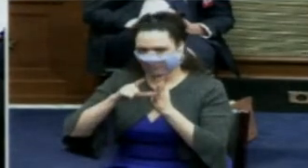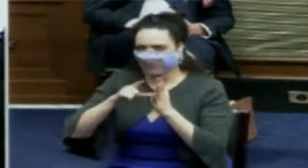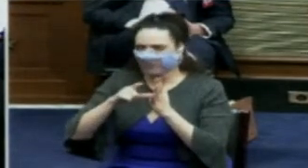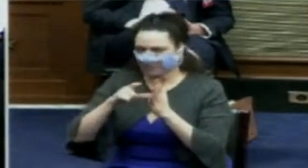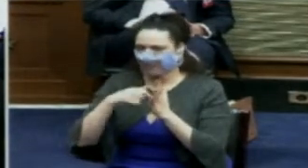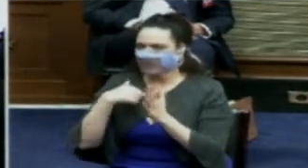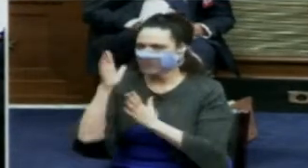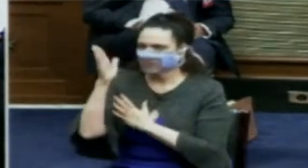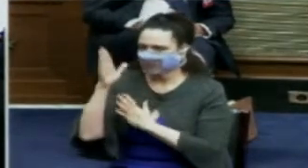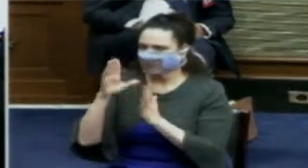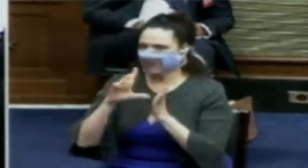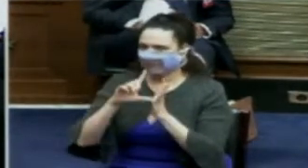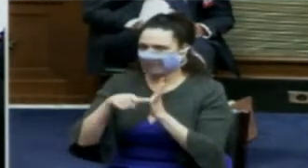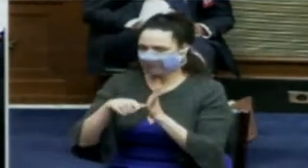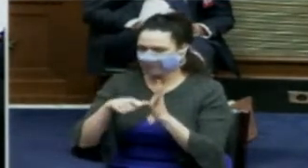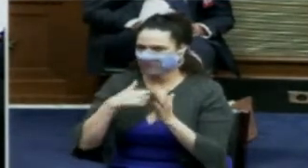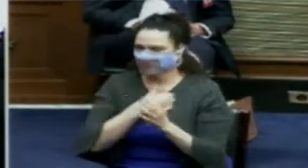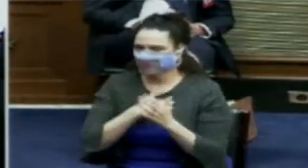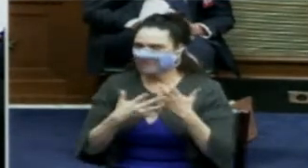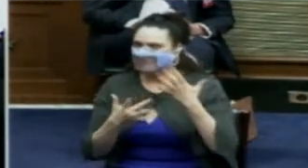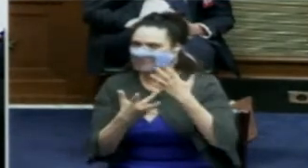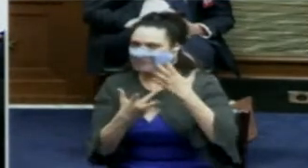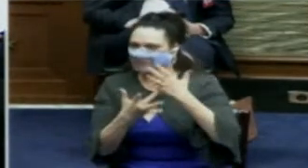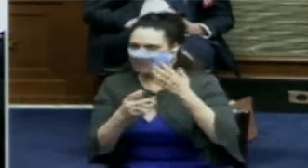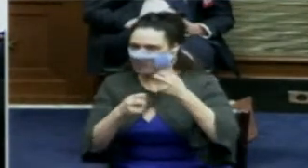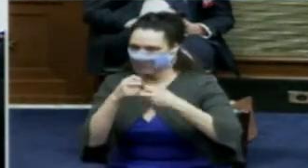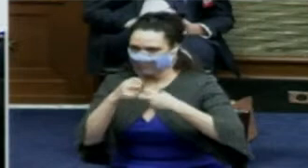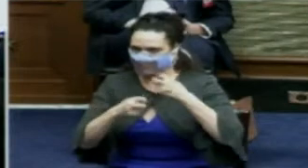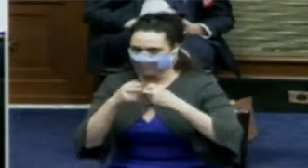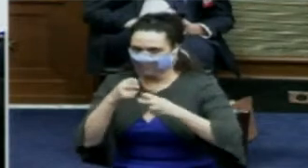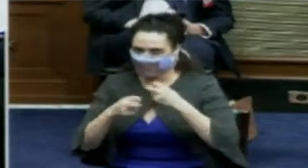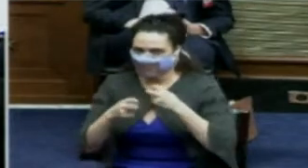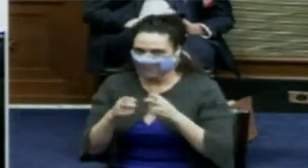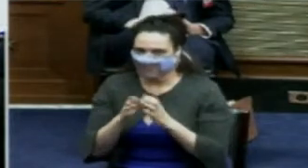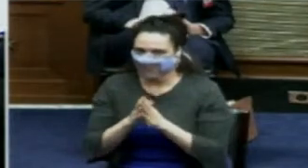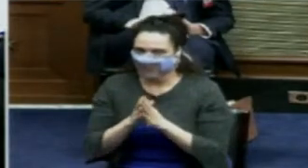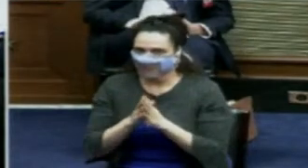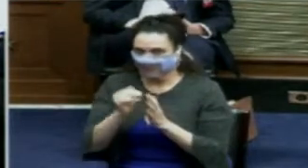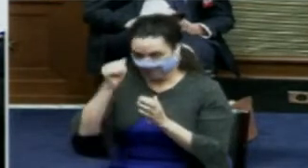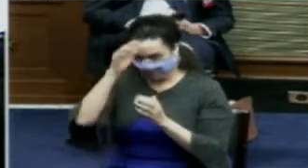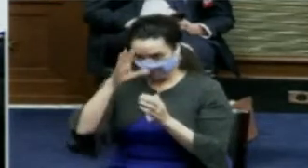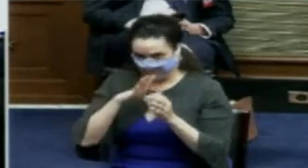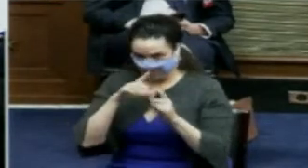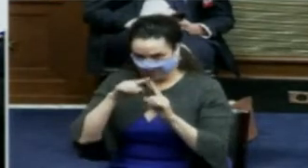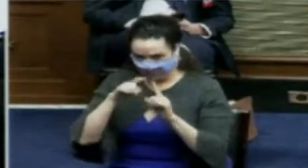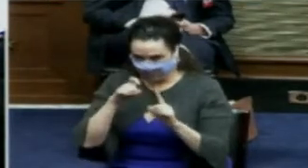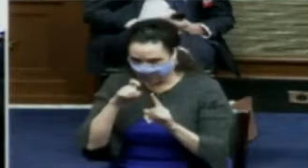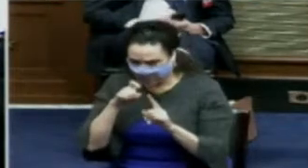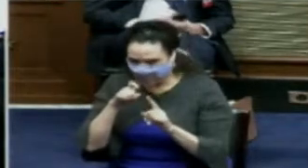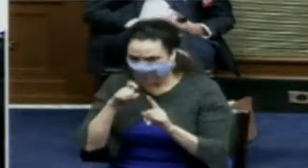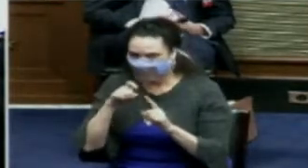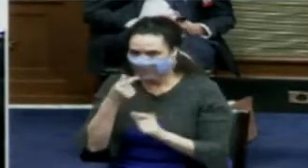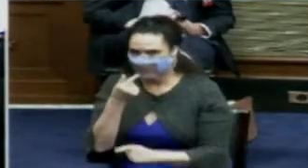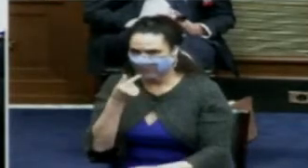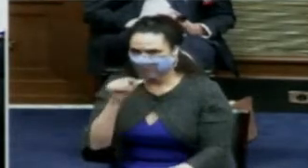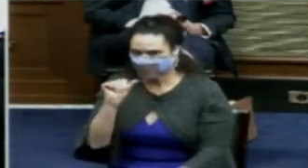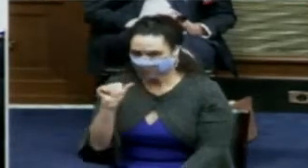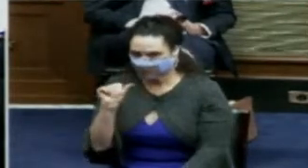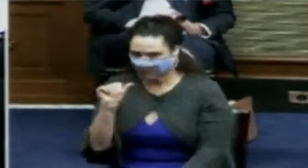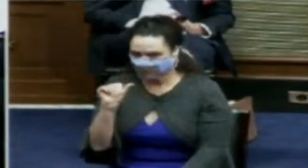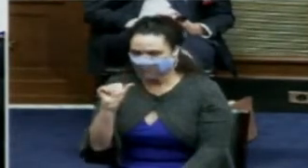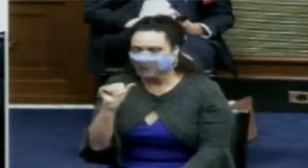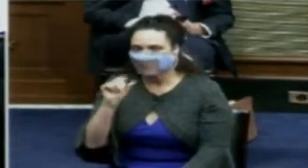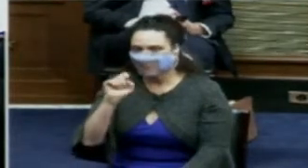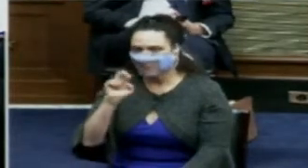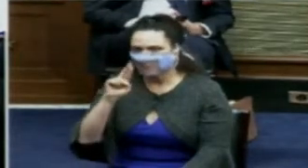we will come back to you. There's a Tells me I'm- technical problem. Okay. The gentleman from Georgia, Mr. Johnson, you are now recognized